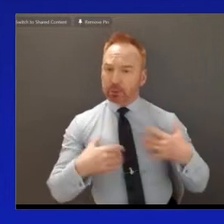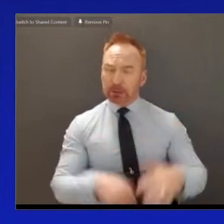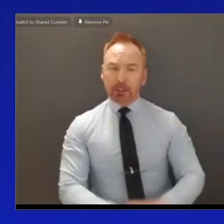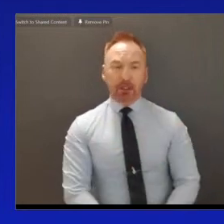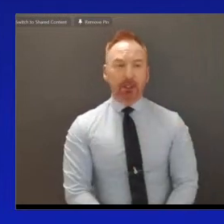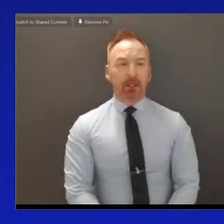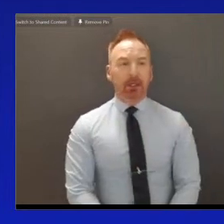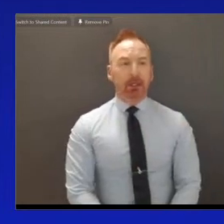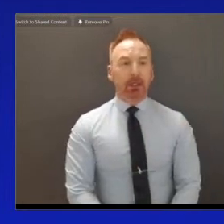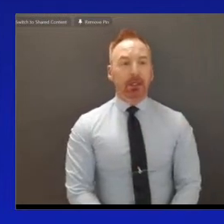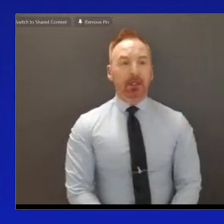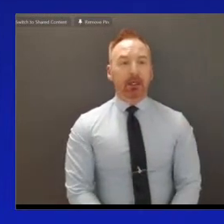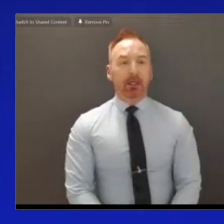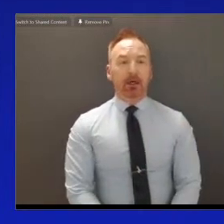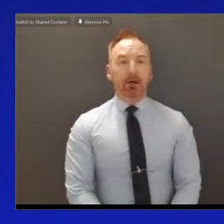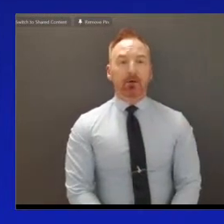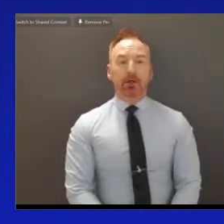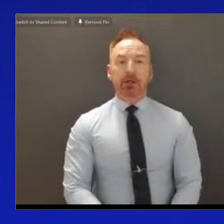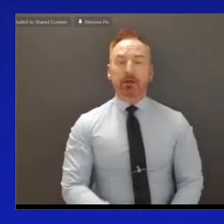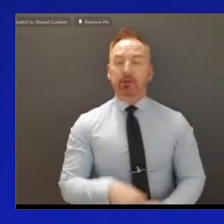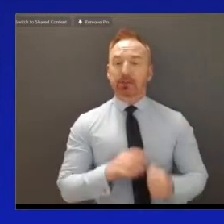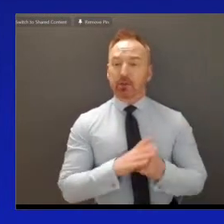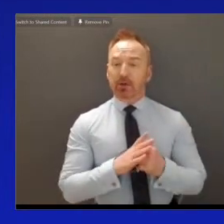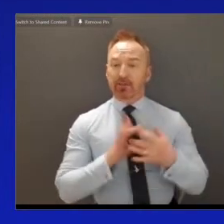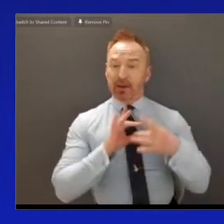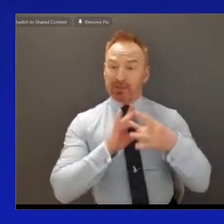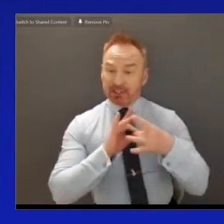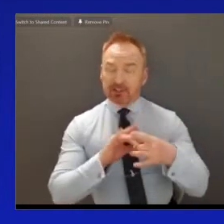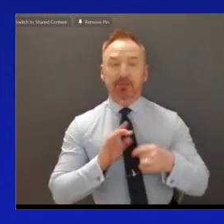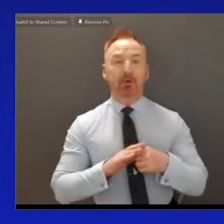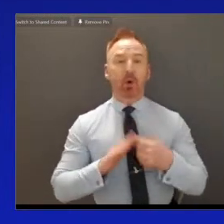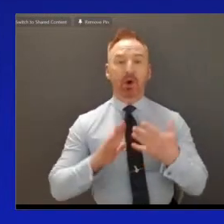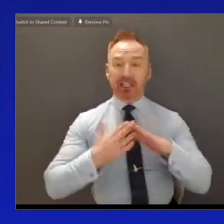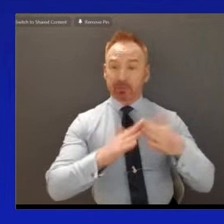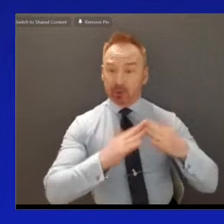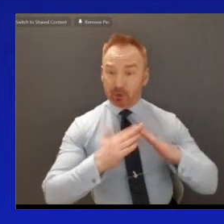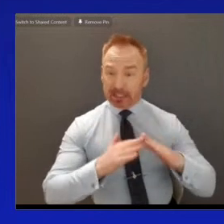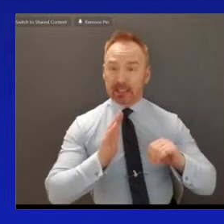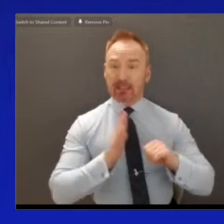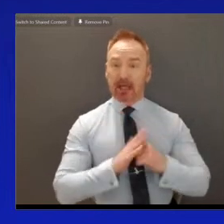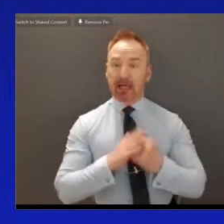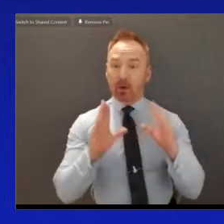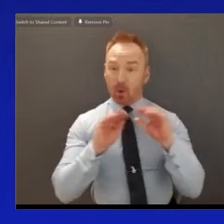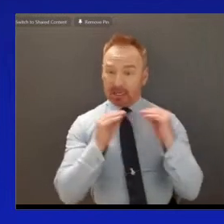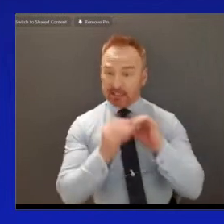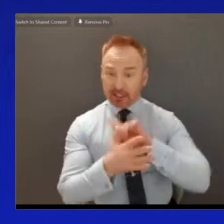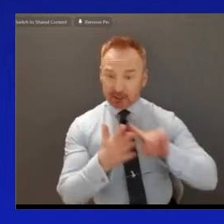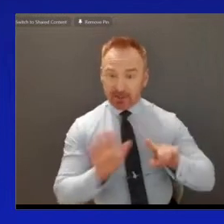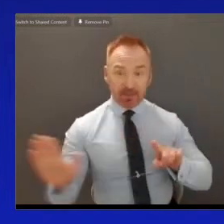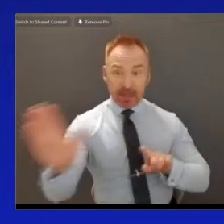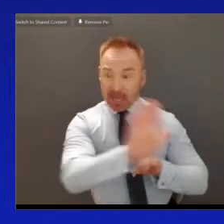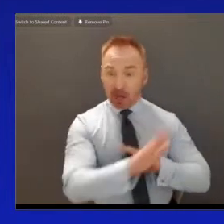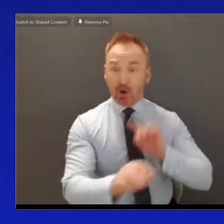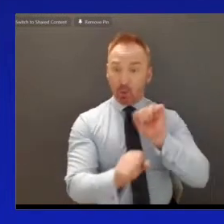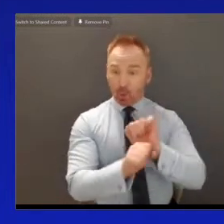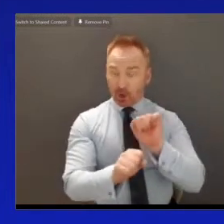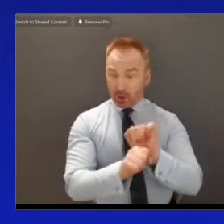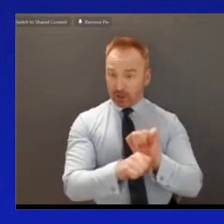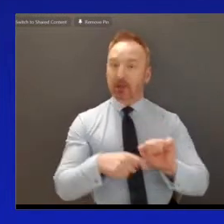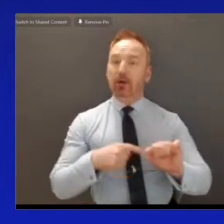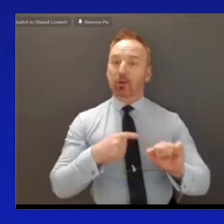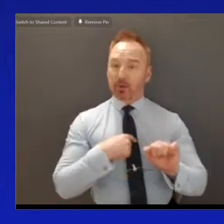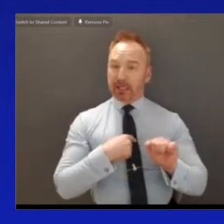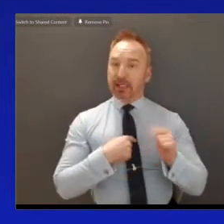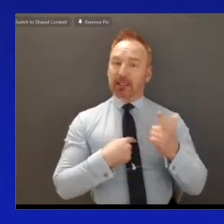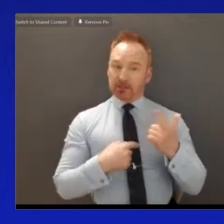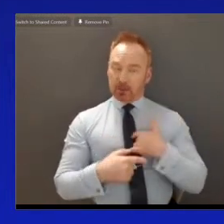the existing relationships and community serving organizations work to make sure that we are